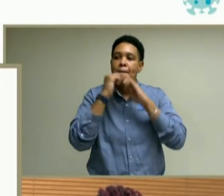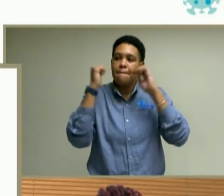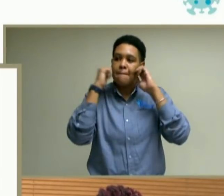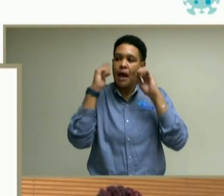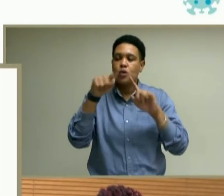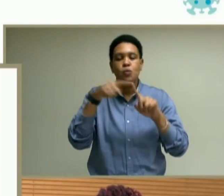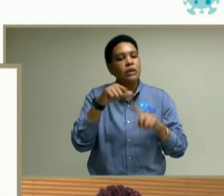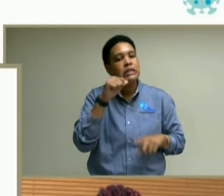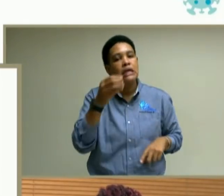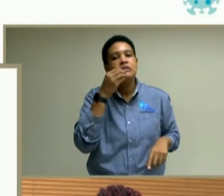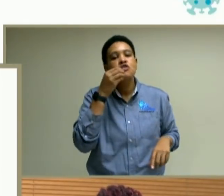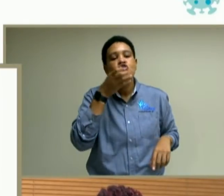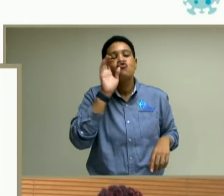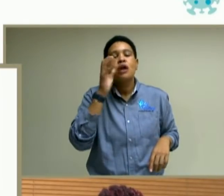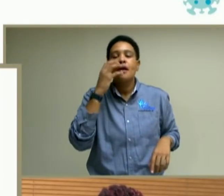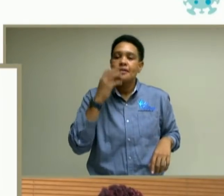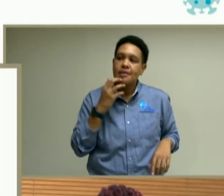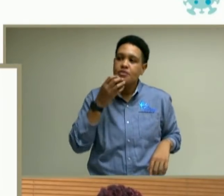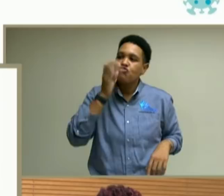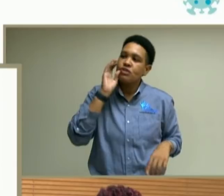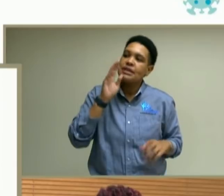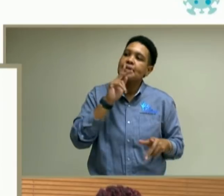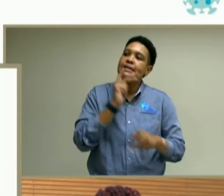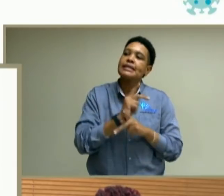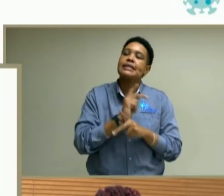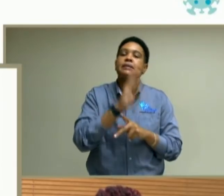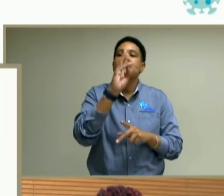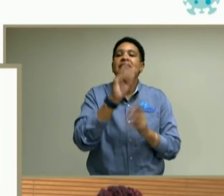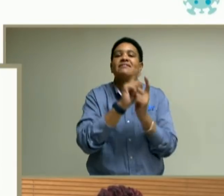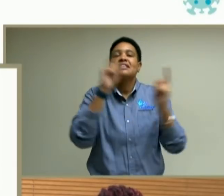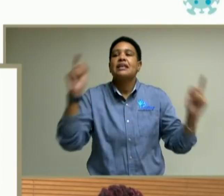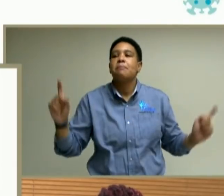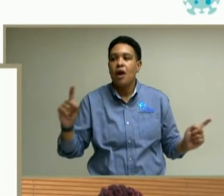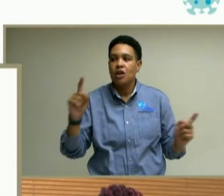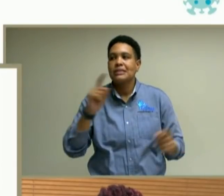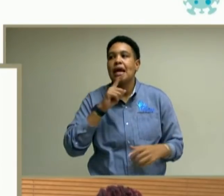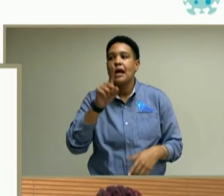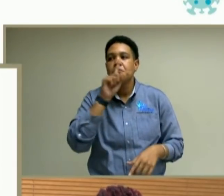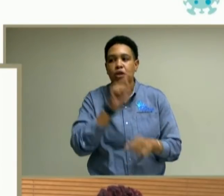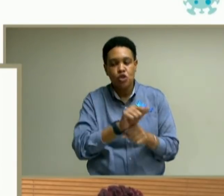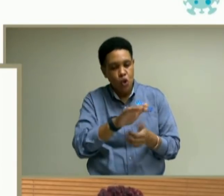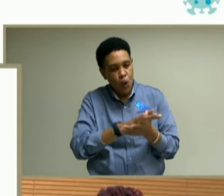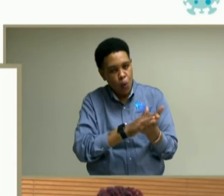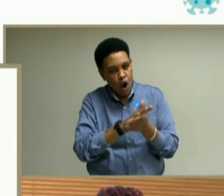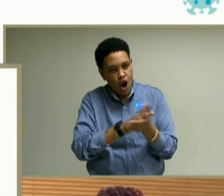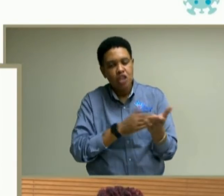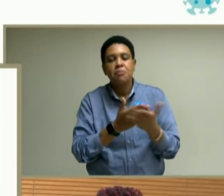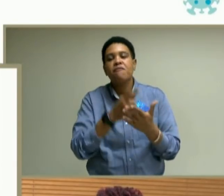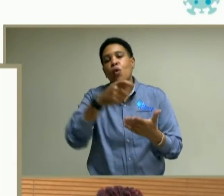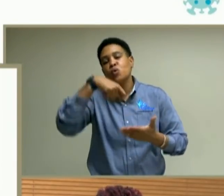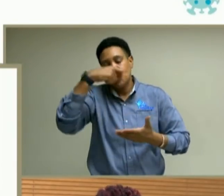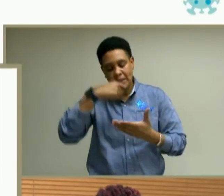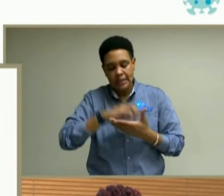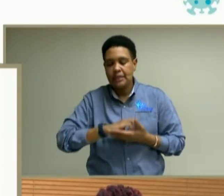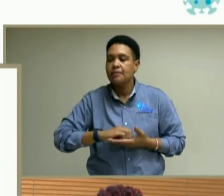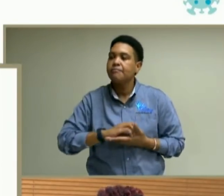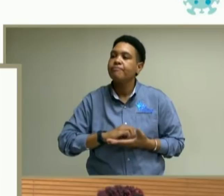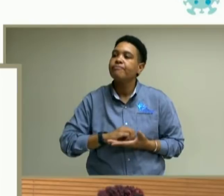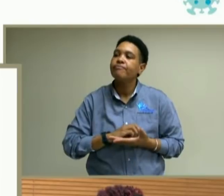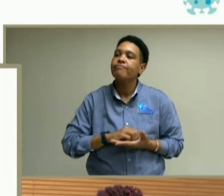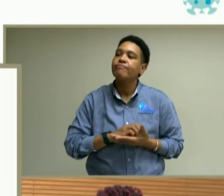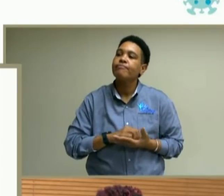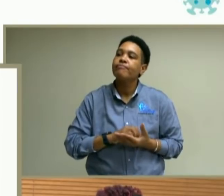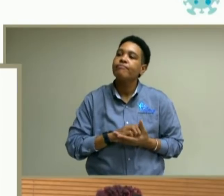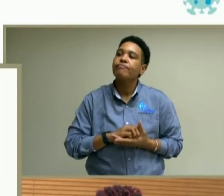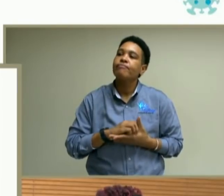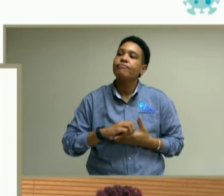you're not eating or drinking. Make sure you're keeping 6 feet apart and ensure that you're washing your hands before and after you